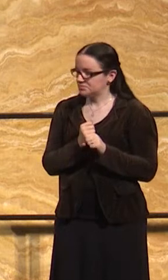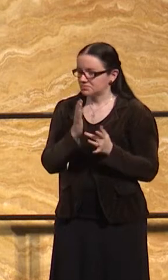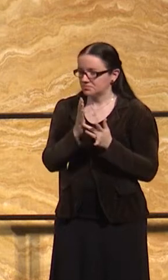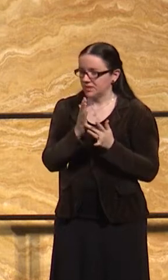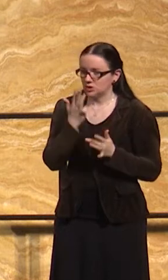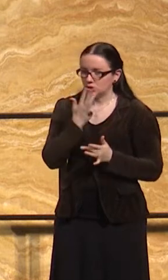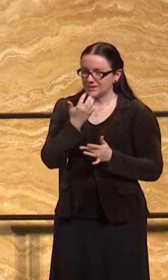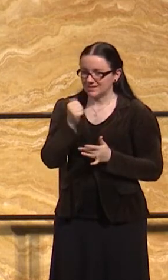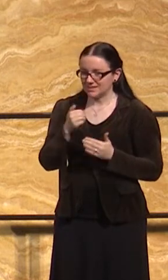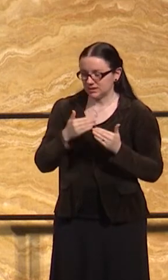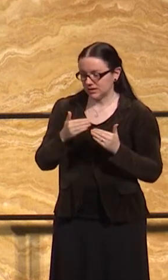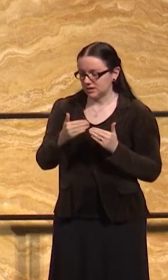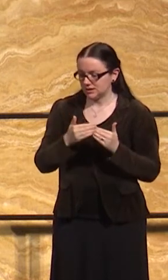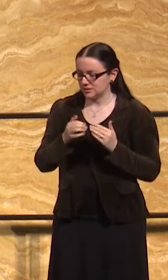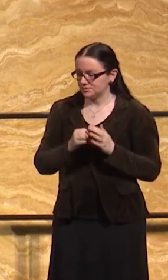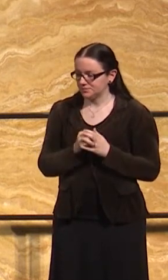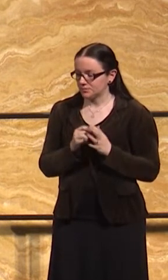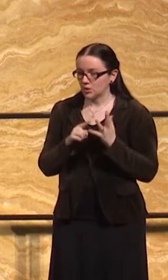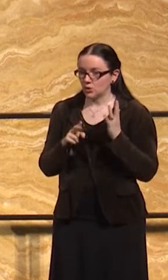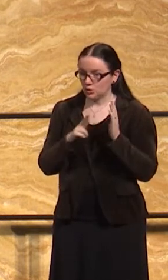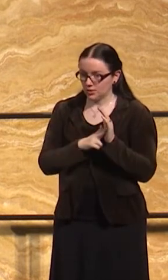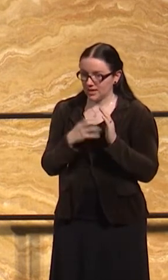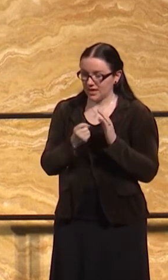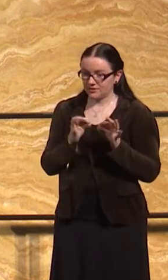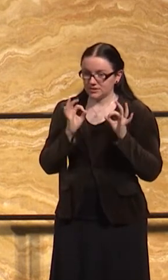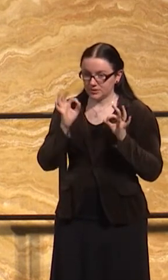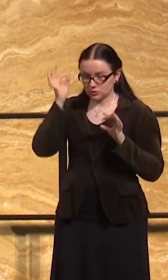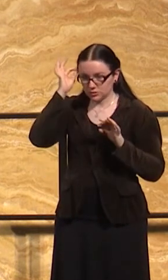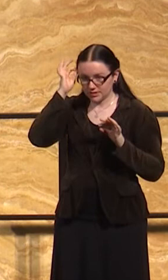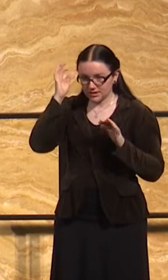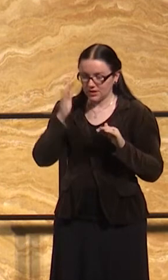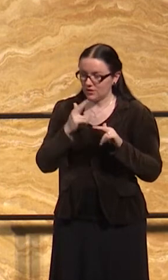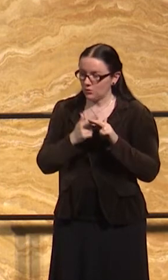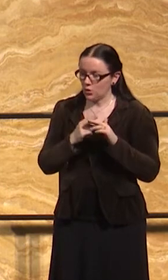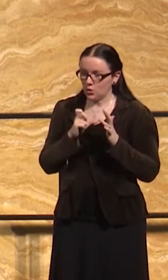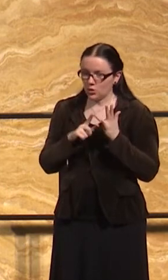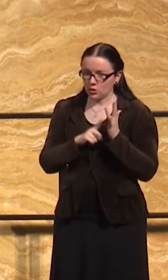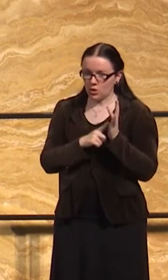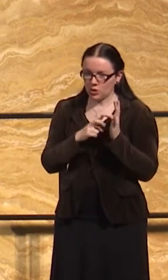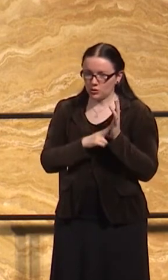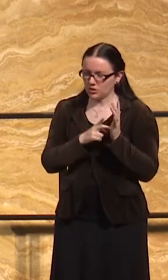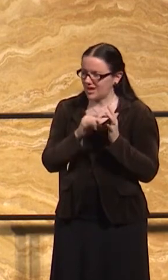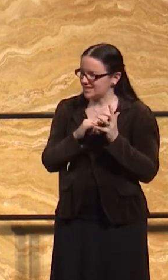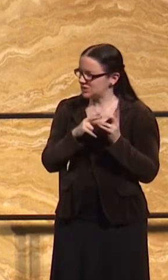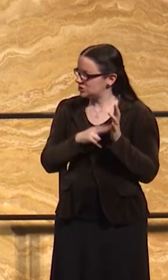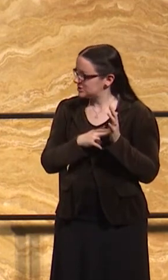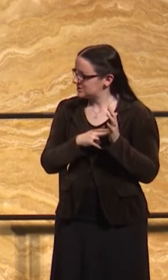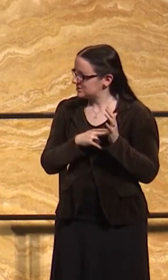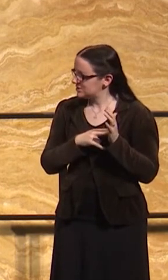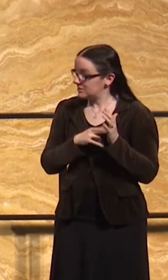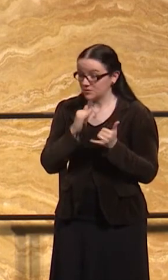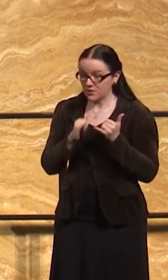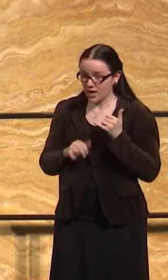mid-60s on, the UN Special Committee on Decolonization of the General Assembly was incredibly